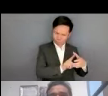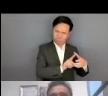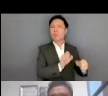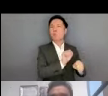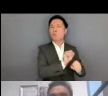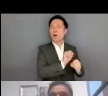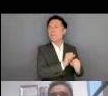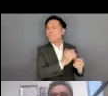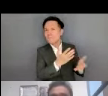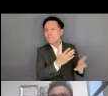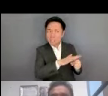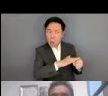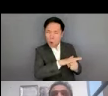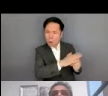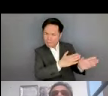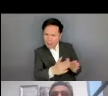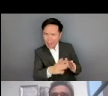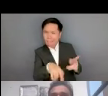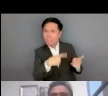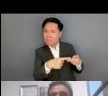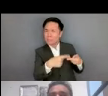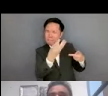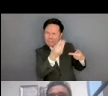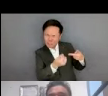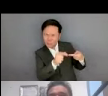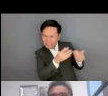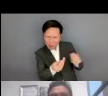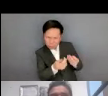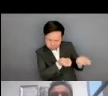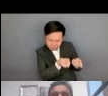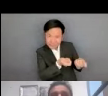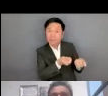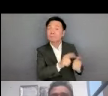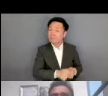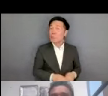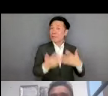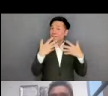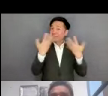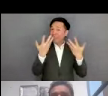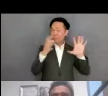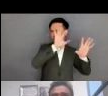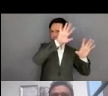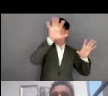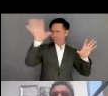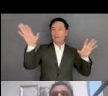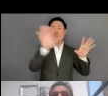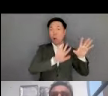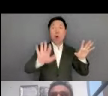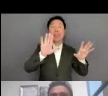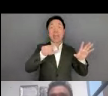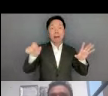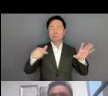local level planning process and budgeting process. So 10 municipalities were selected, and uh,